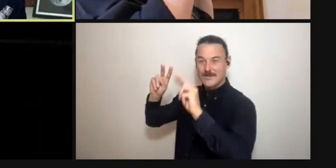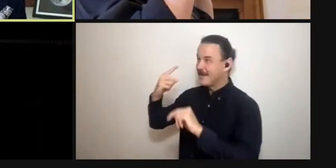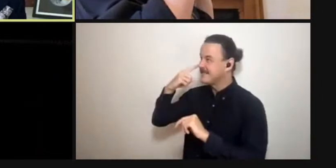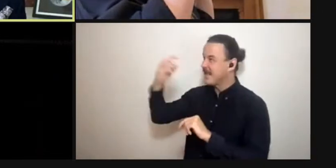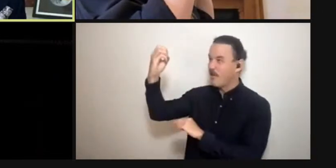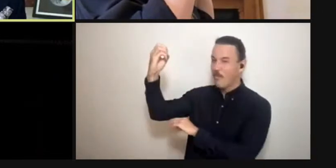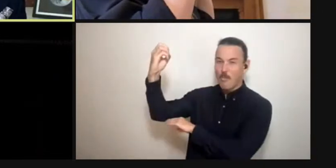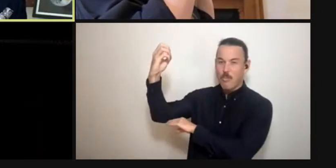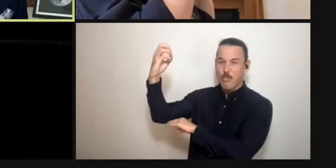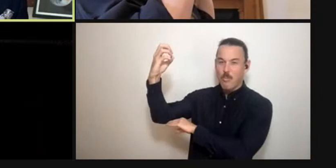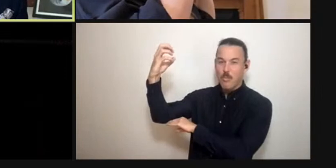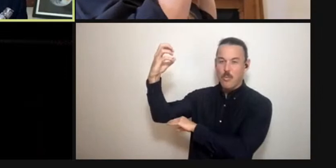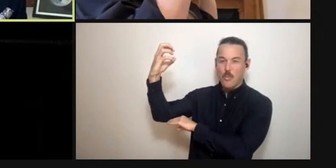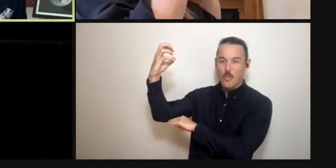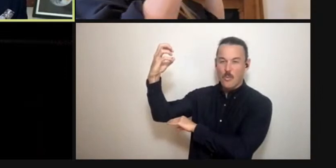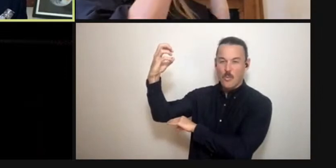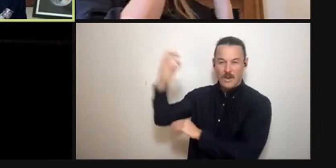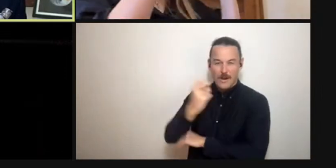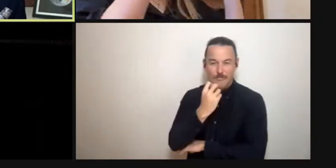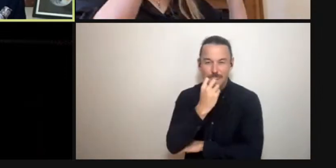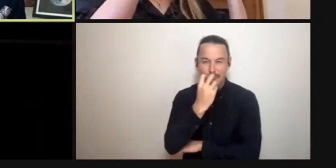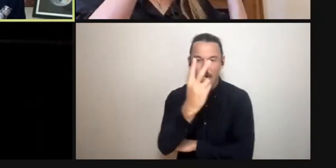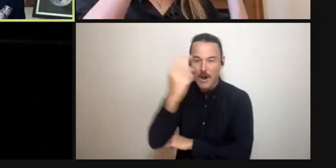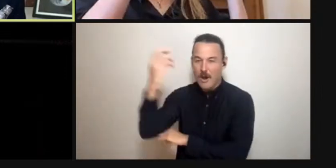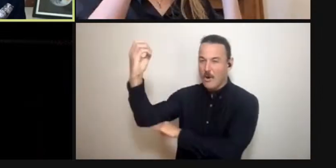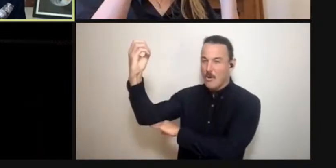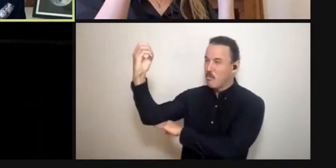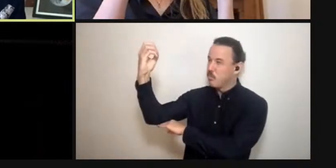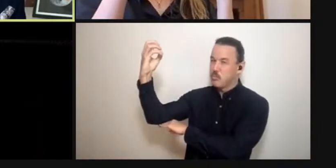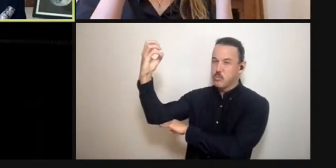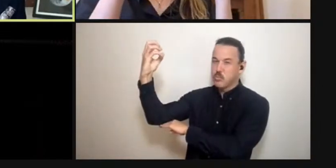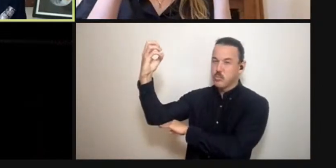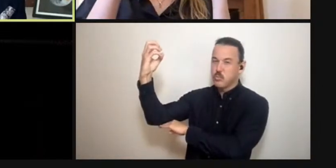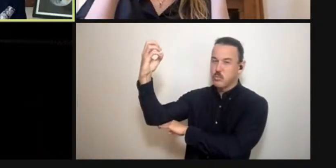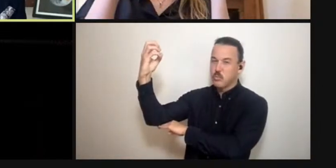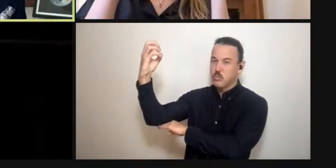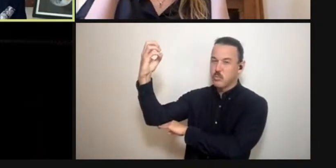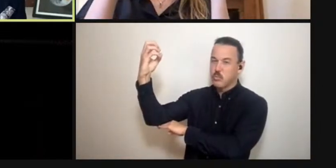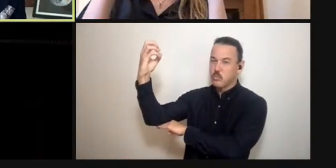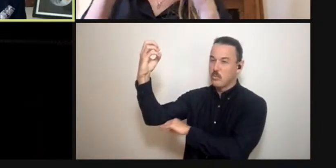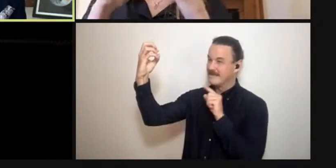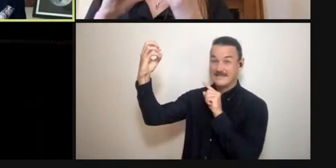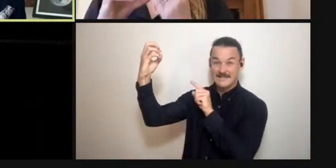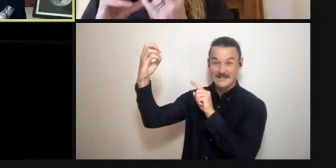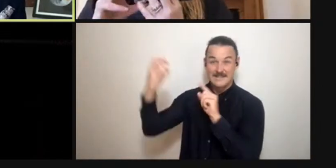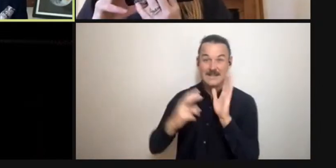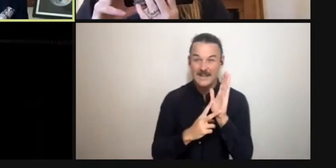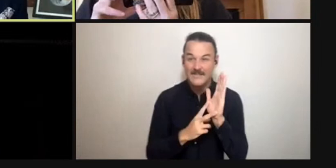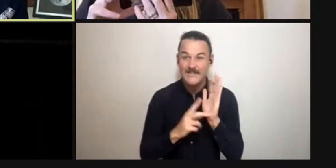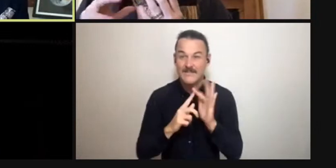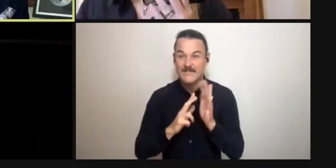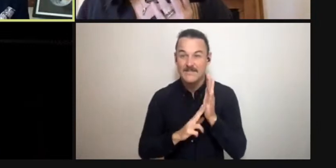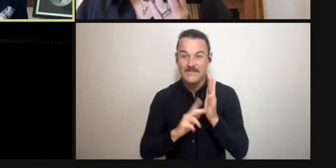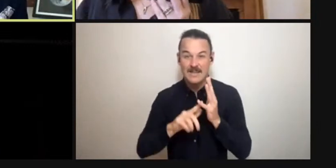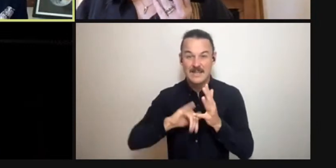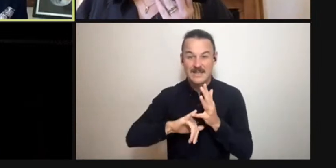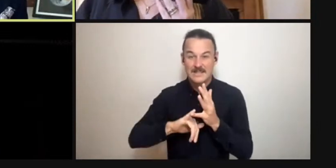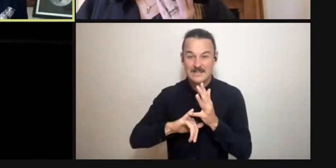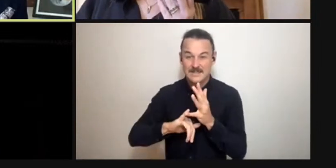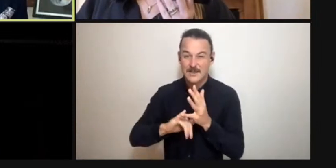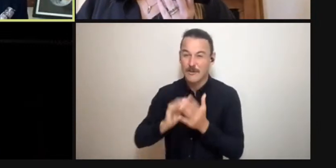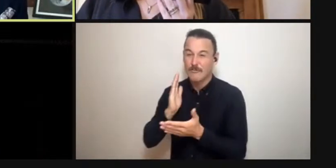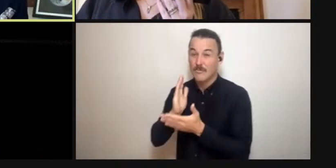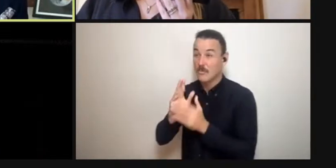set, you'll see an incredibly bright star that doesn't twinkle. That's Venus, and it's such a beautiful white